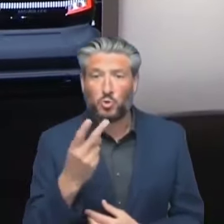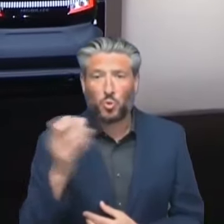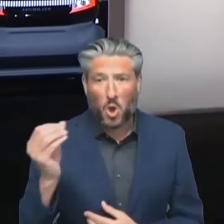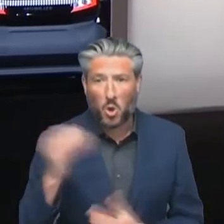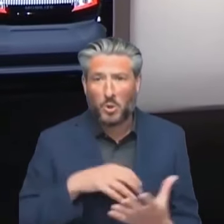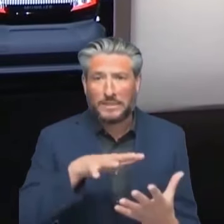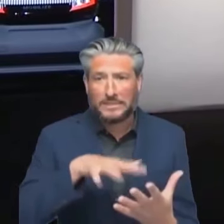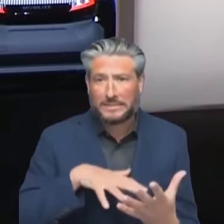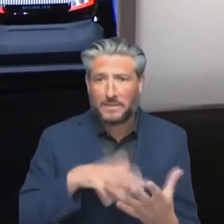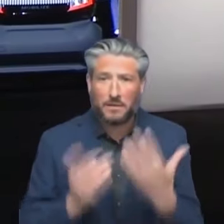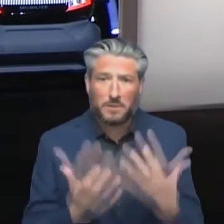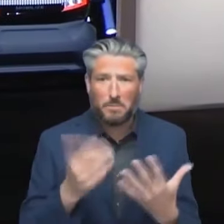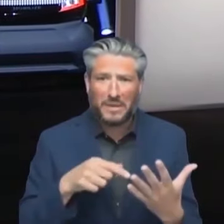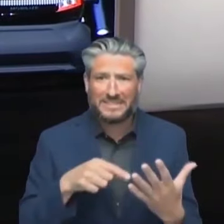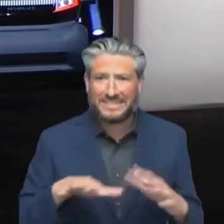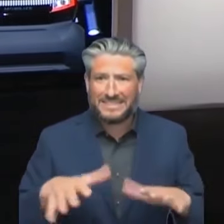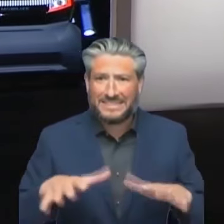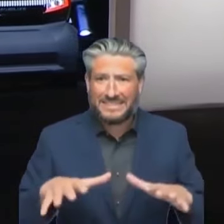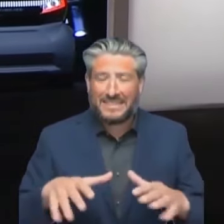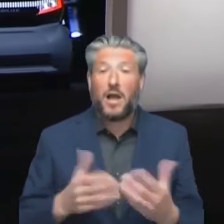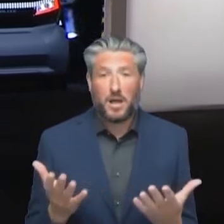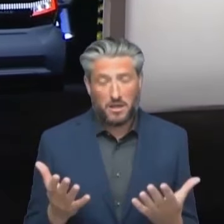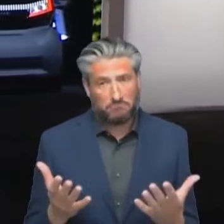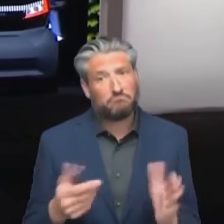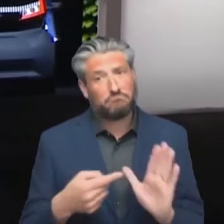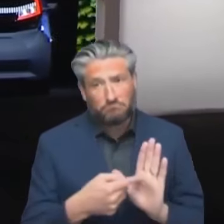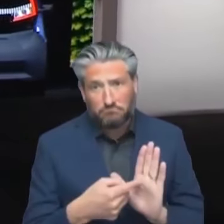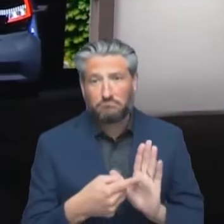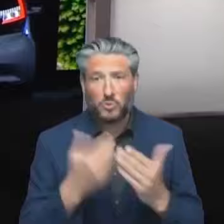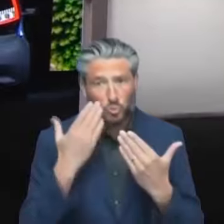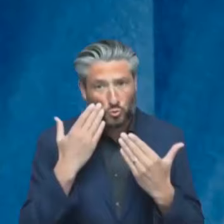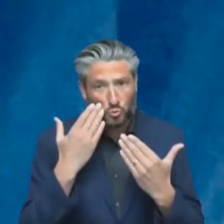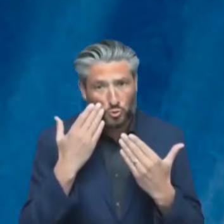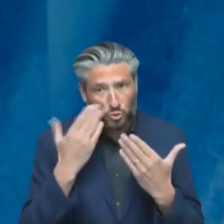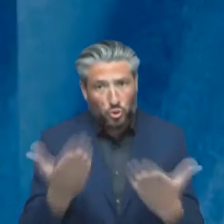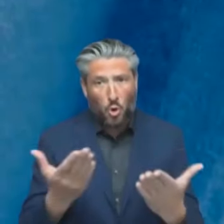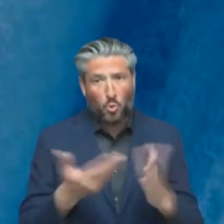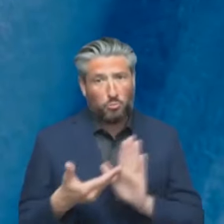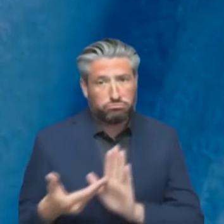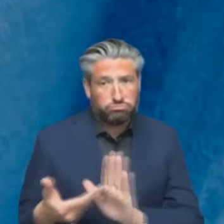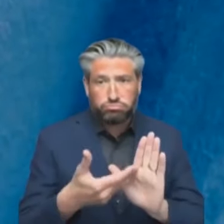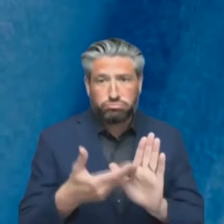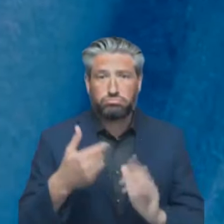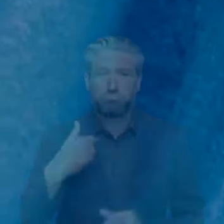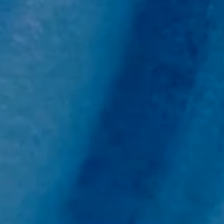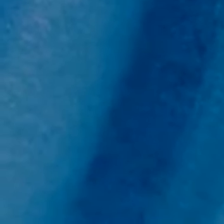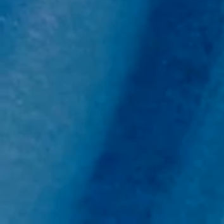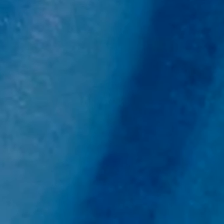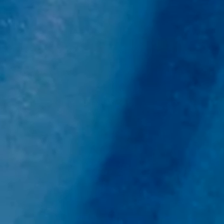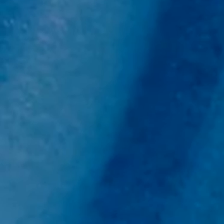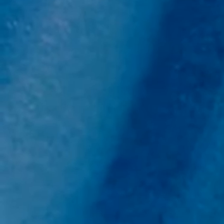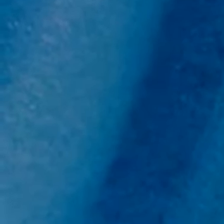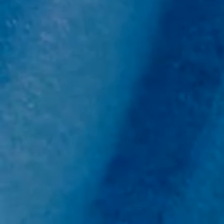group's employees and managers have made and demonstrate our potential to spring back, which certainly augurs very well for the